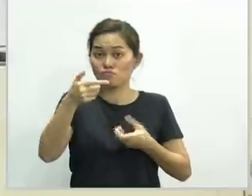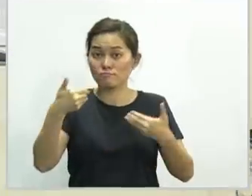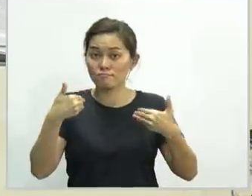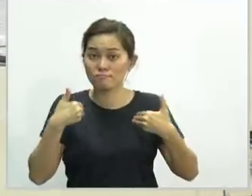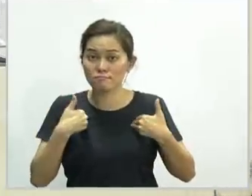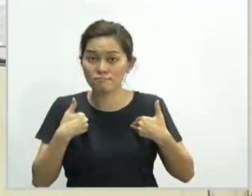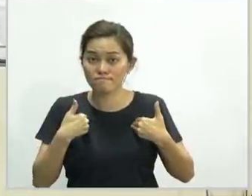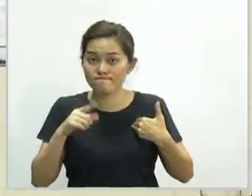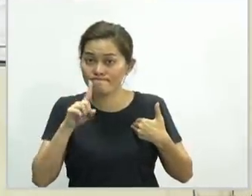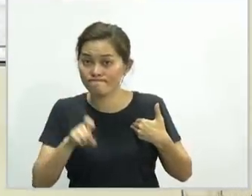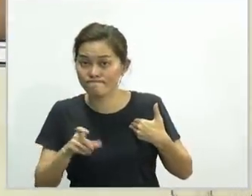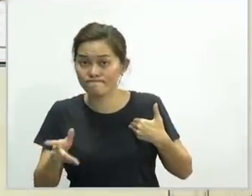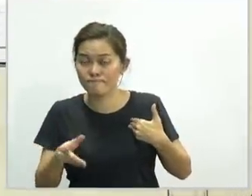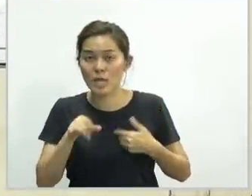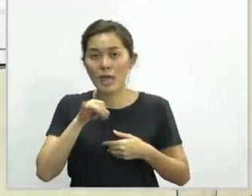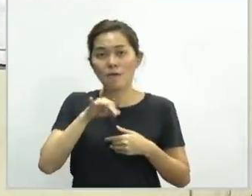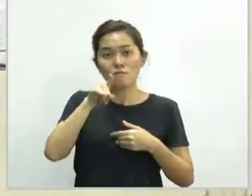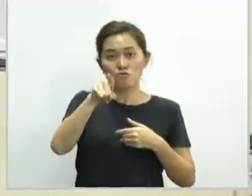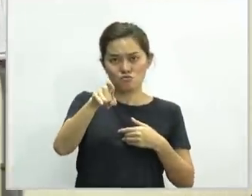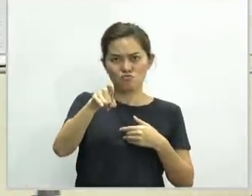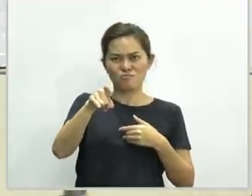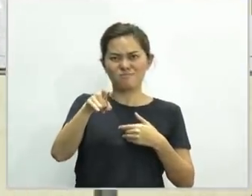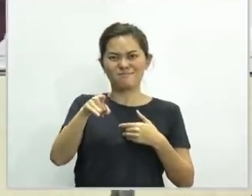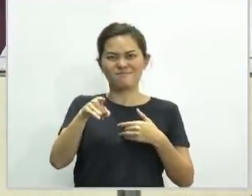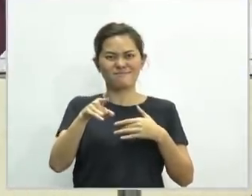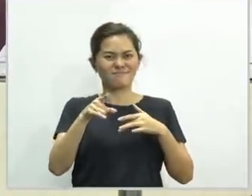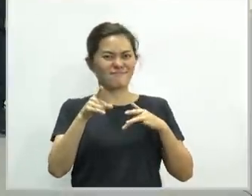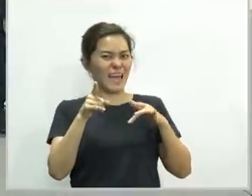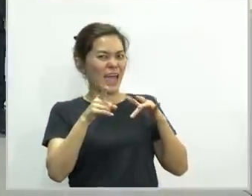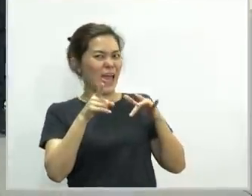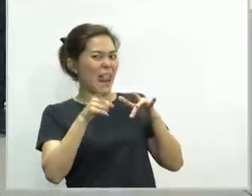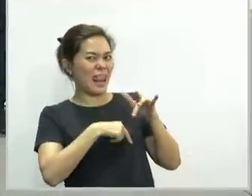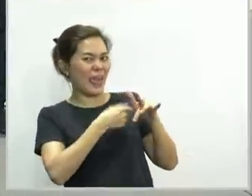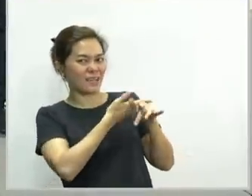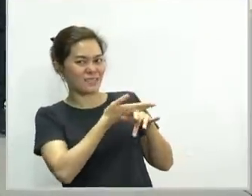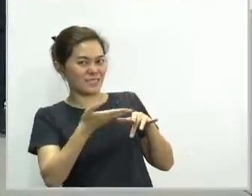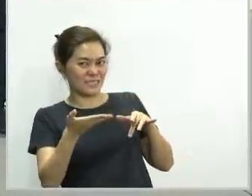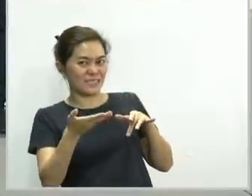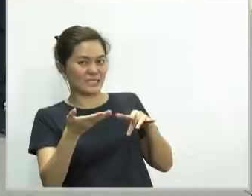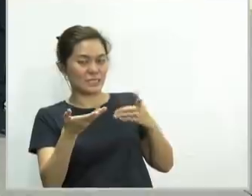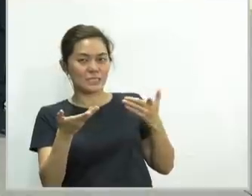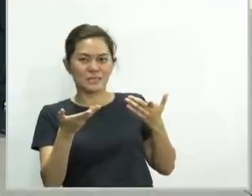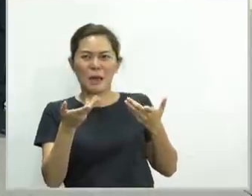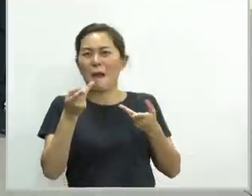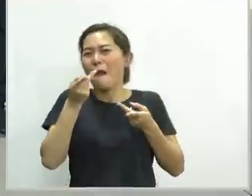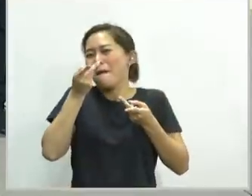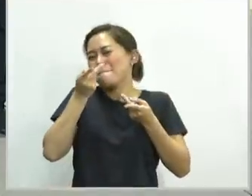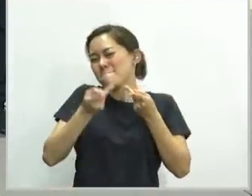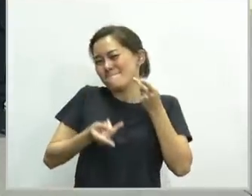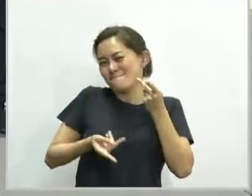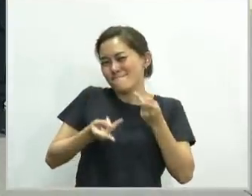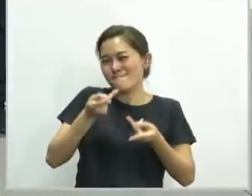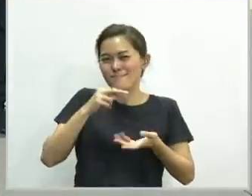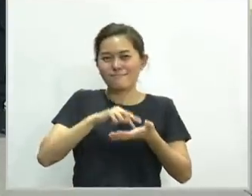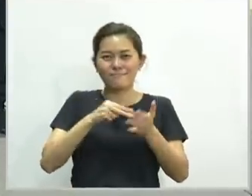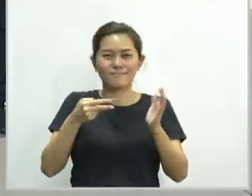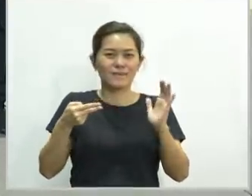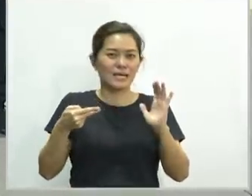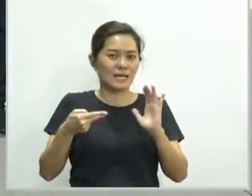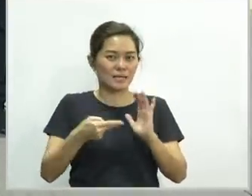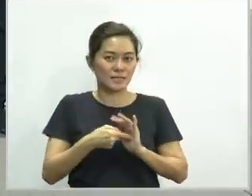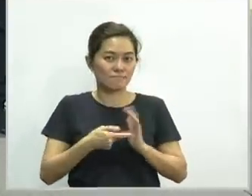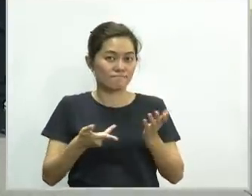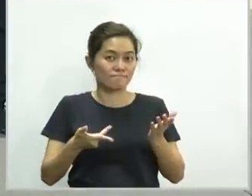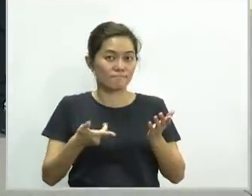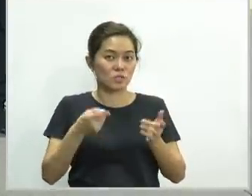have? If you are lacking those, it probably means